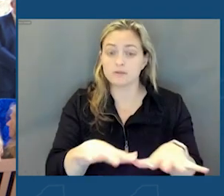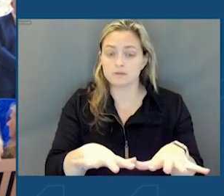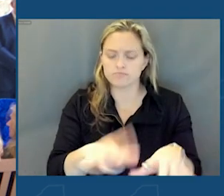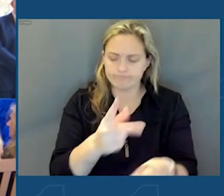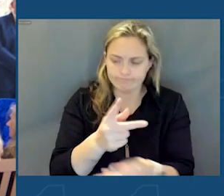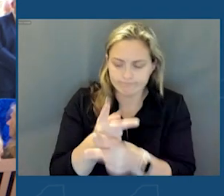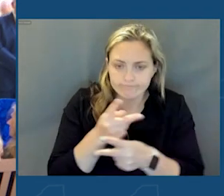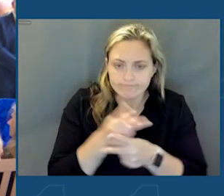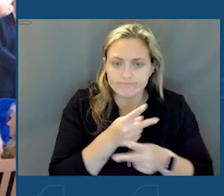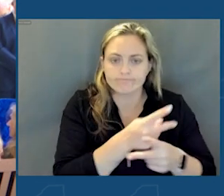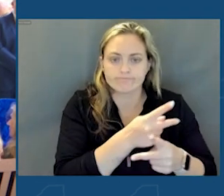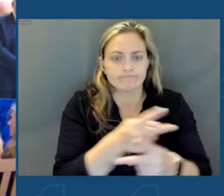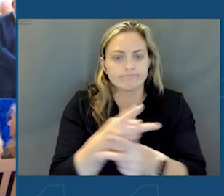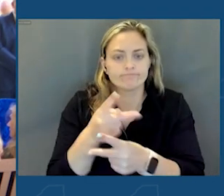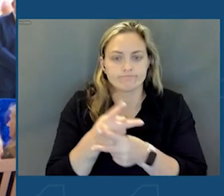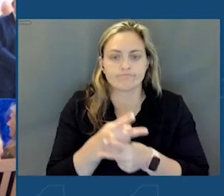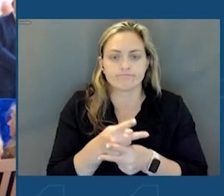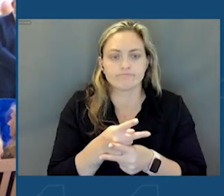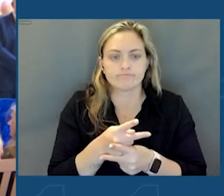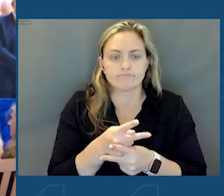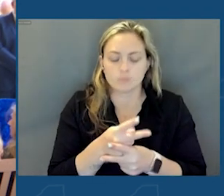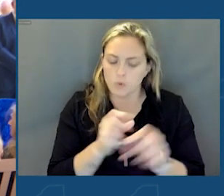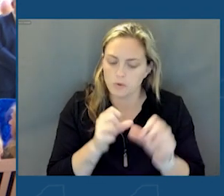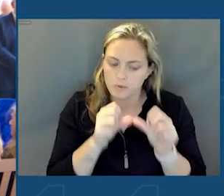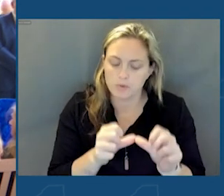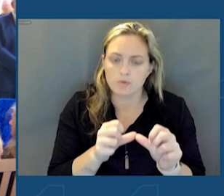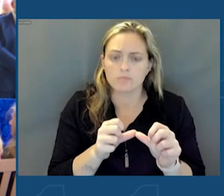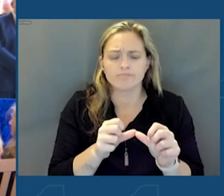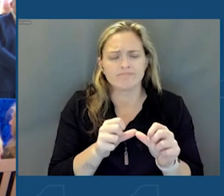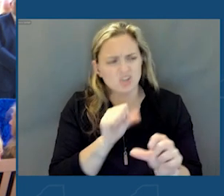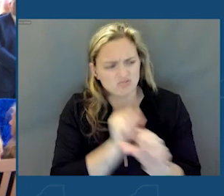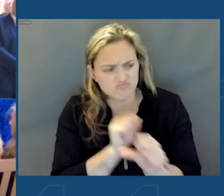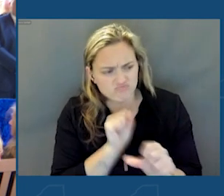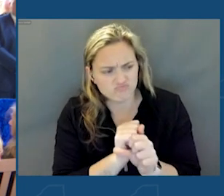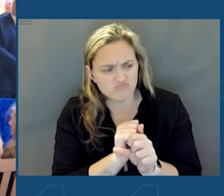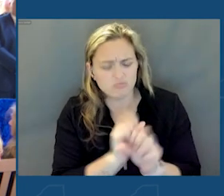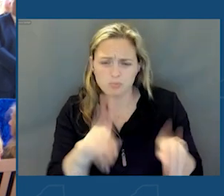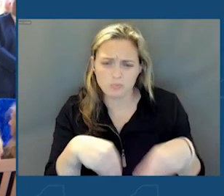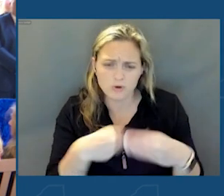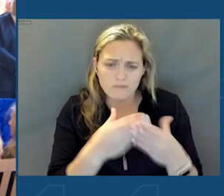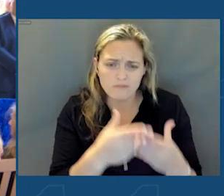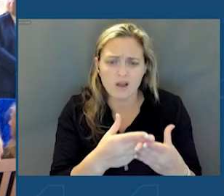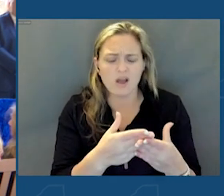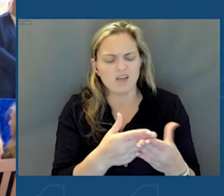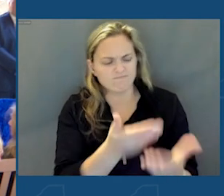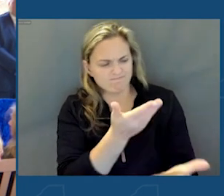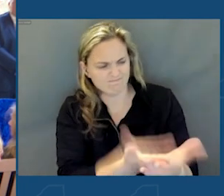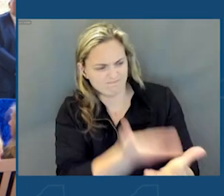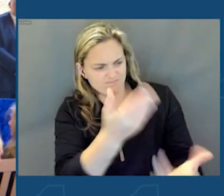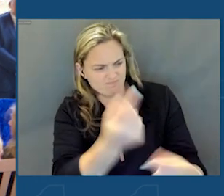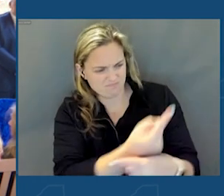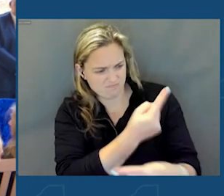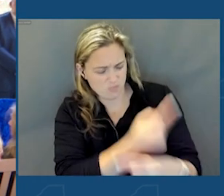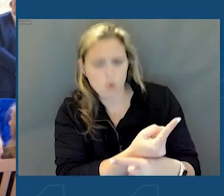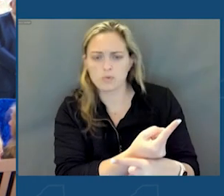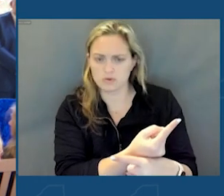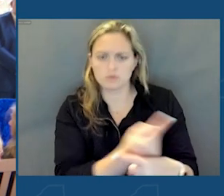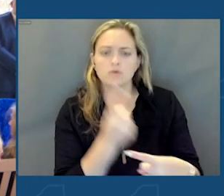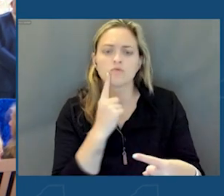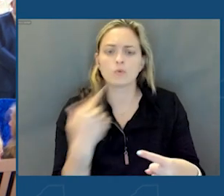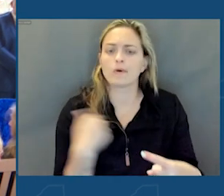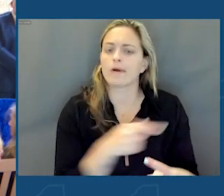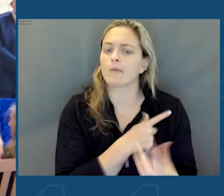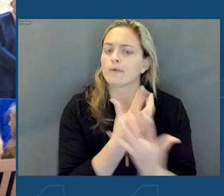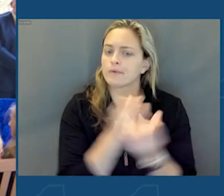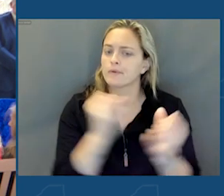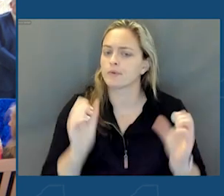and reverence. We will uphold the solemn duty to provide a dignified burial for our fallen heroes,